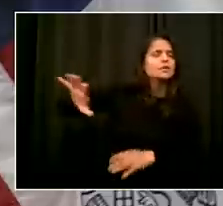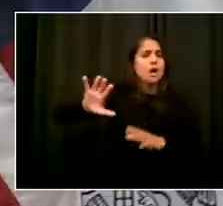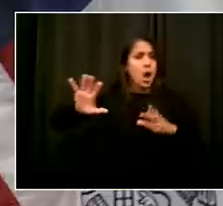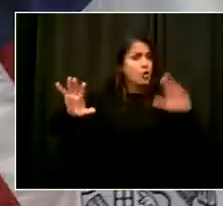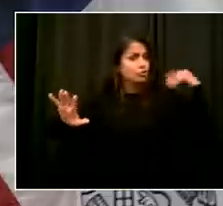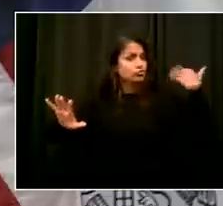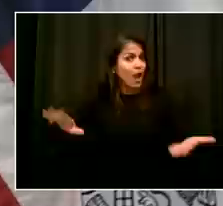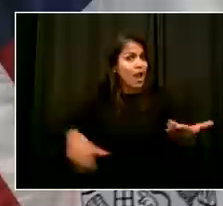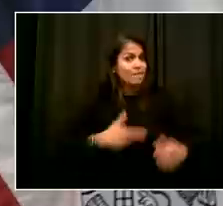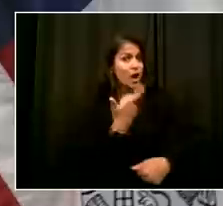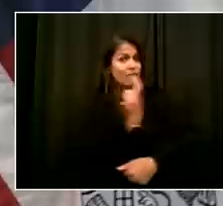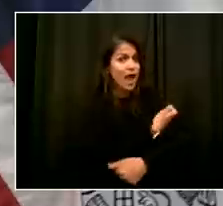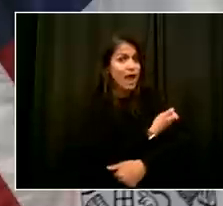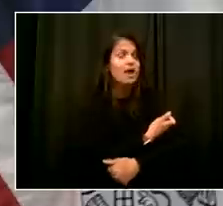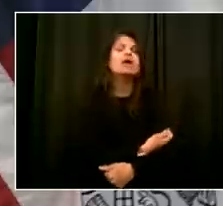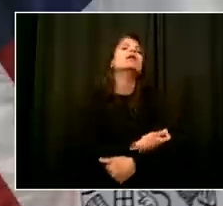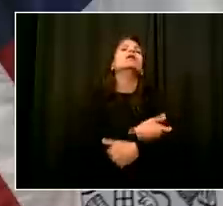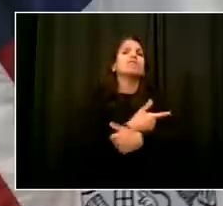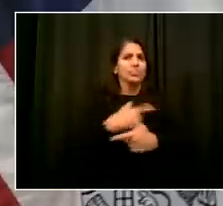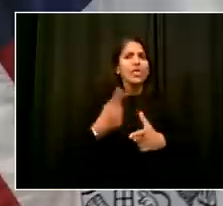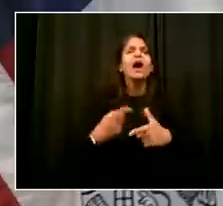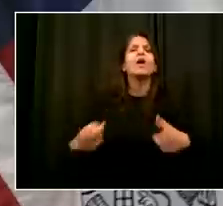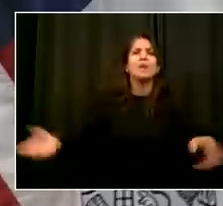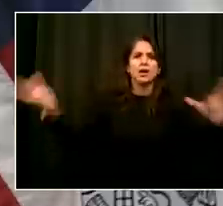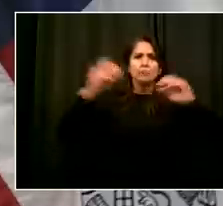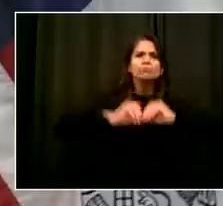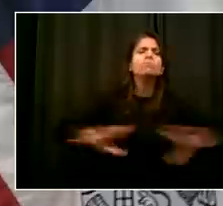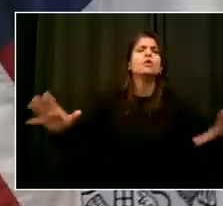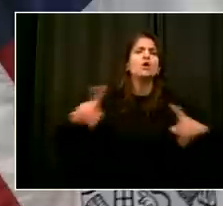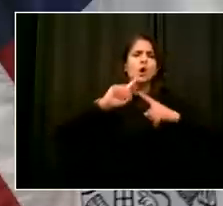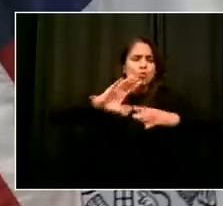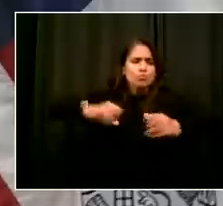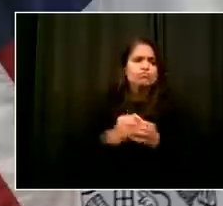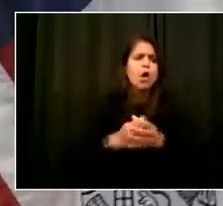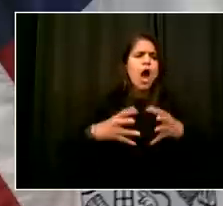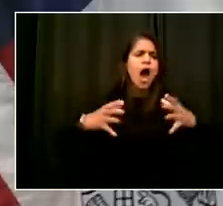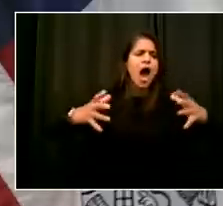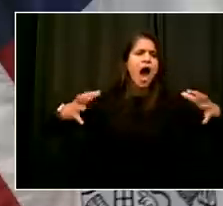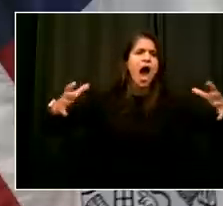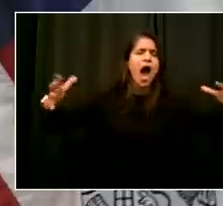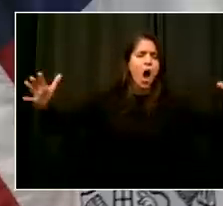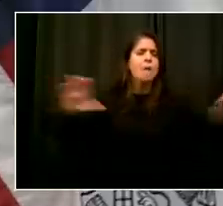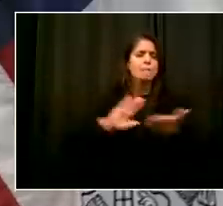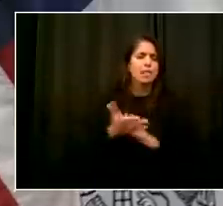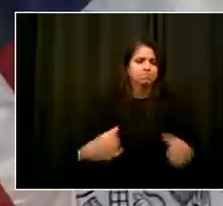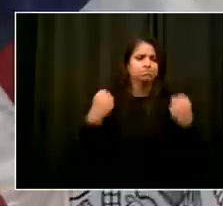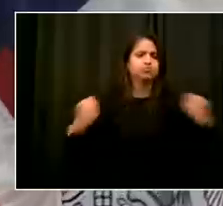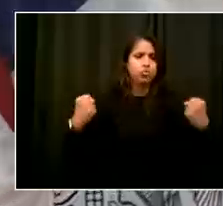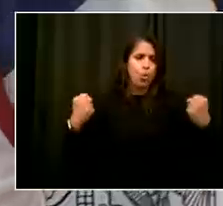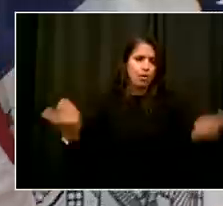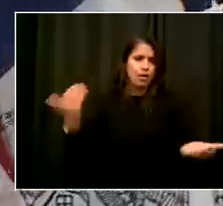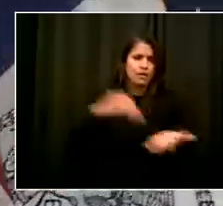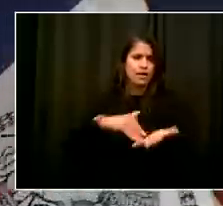an example to everyone else of how to persevere and prepare for the future. Thank you, everyone.